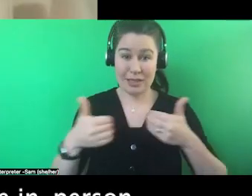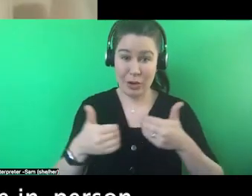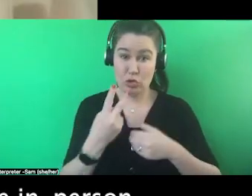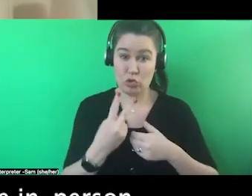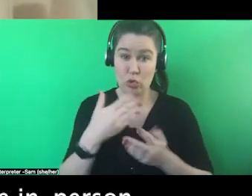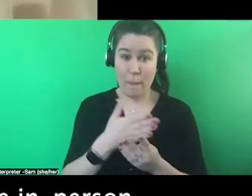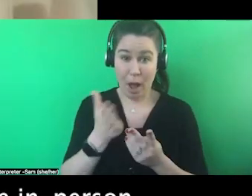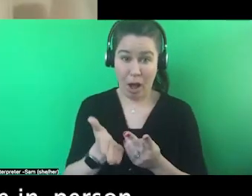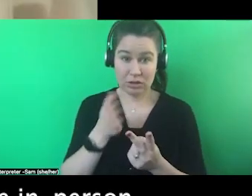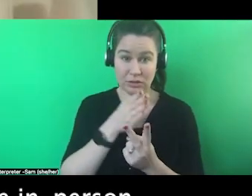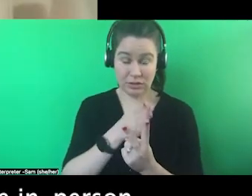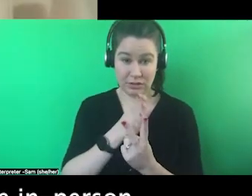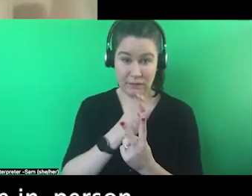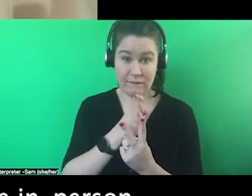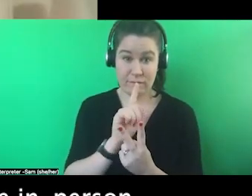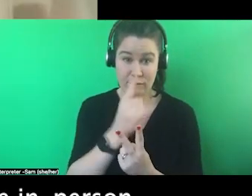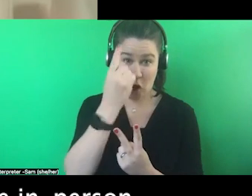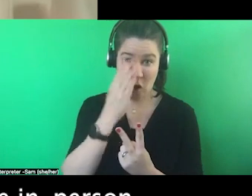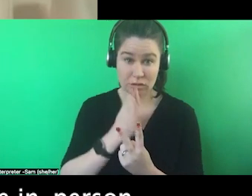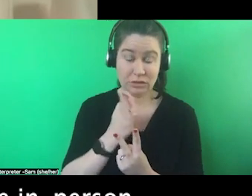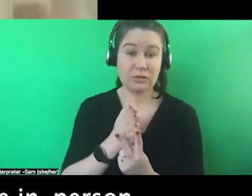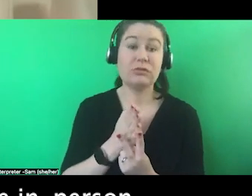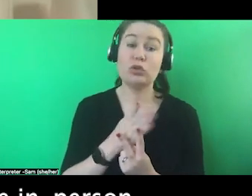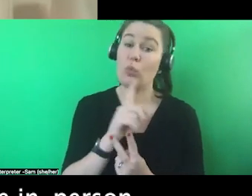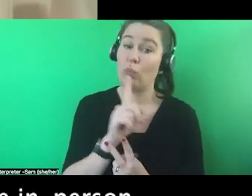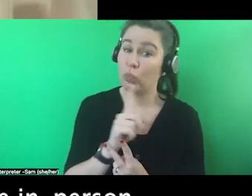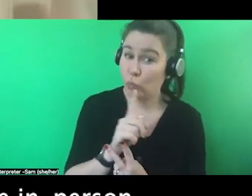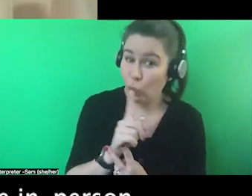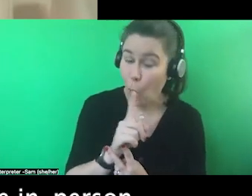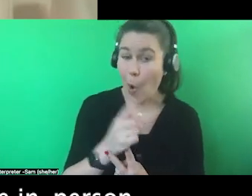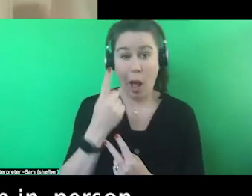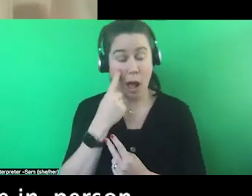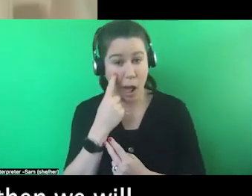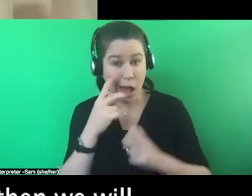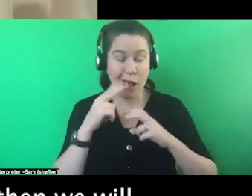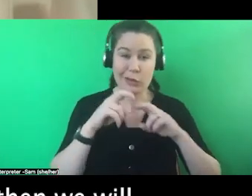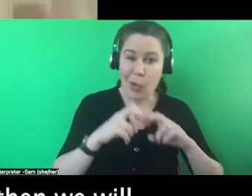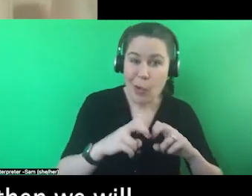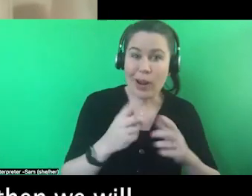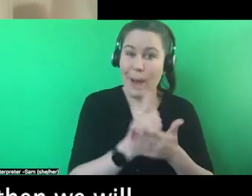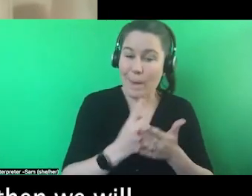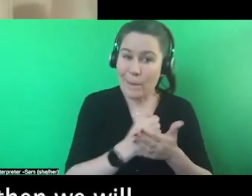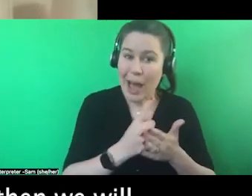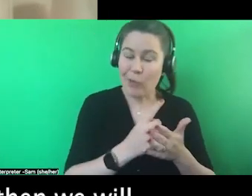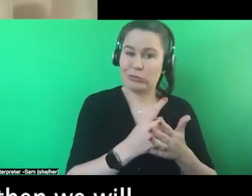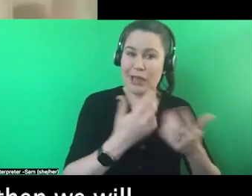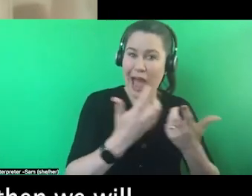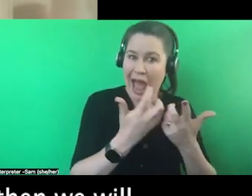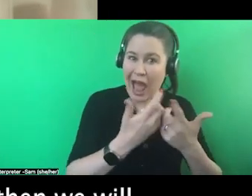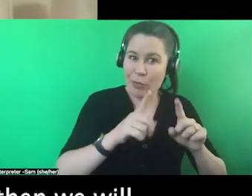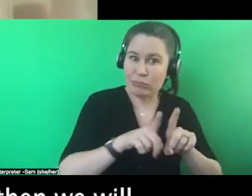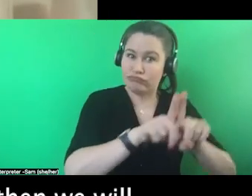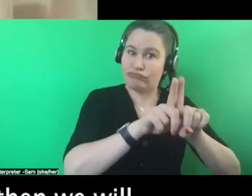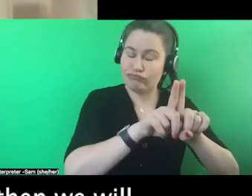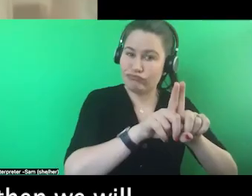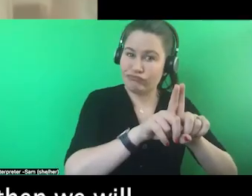first part will be dedicated to exploring the in-person residencies. Then we have a short break,